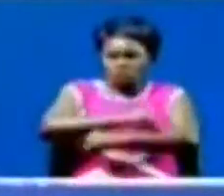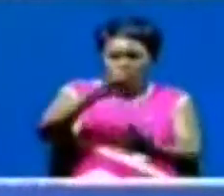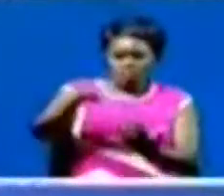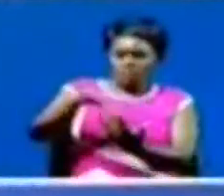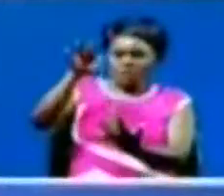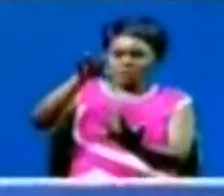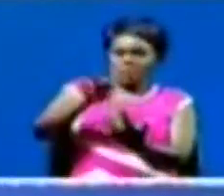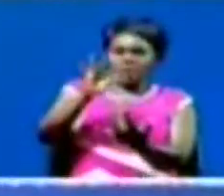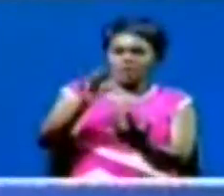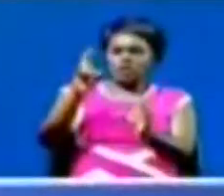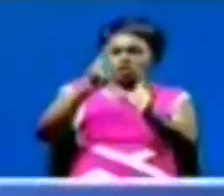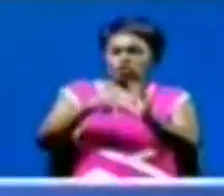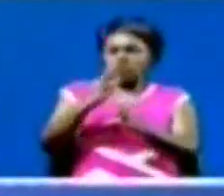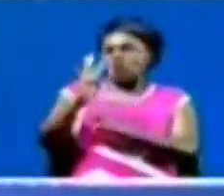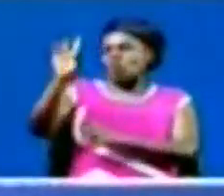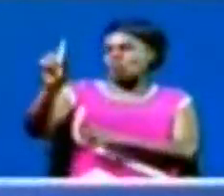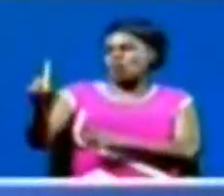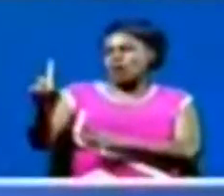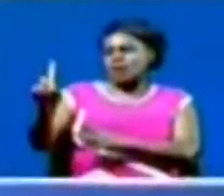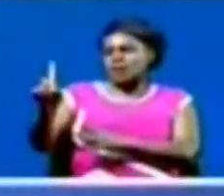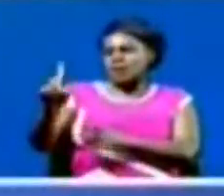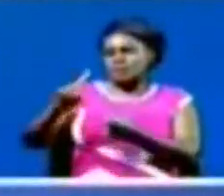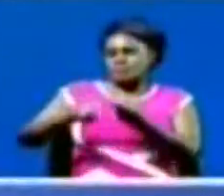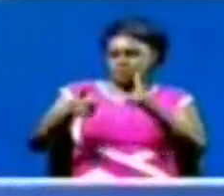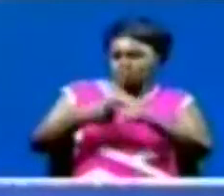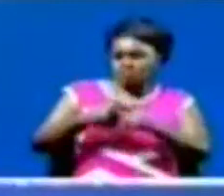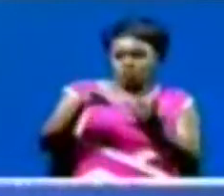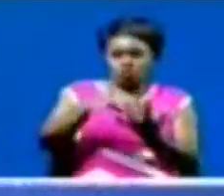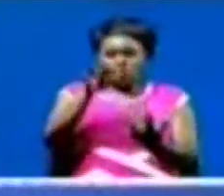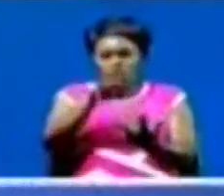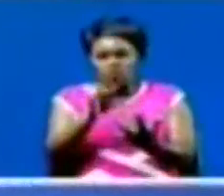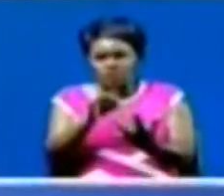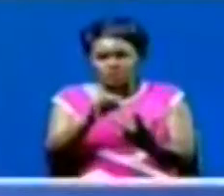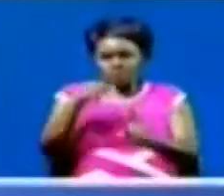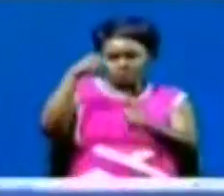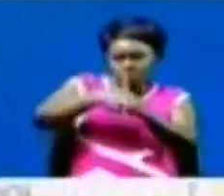selection of students to join Form 1 is guided by merit, equity, choice and affirmative